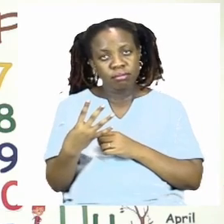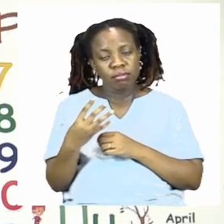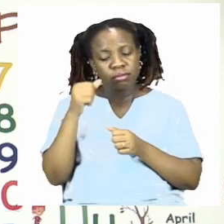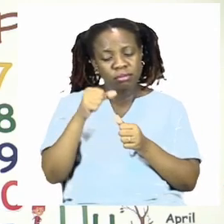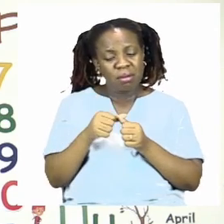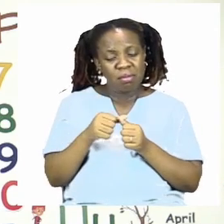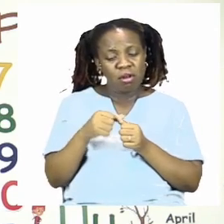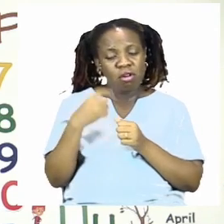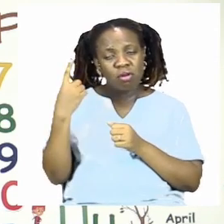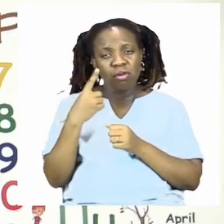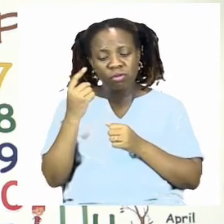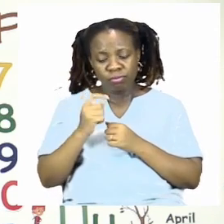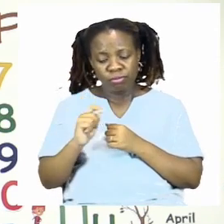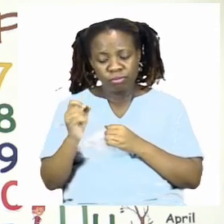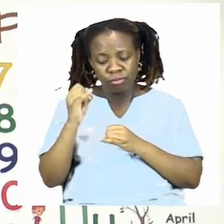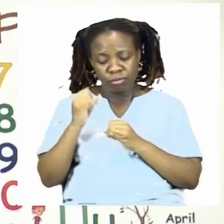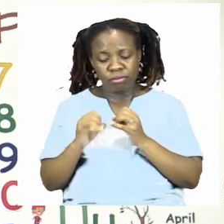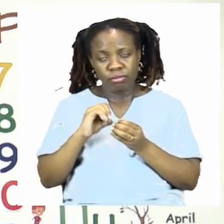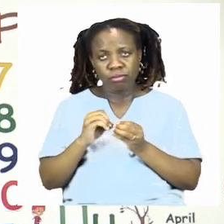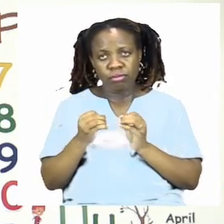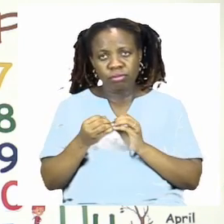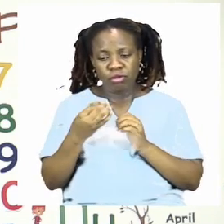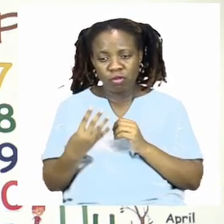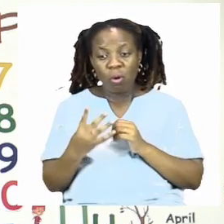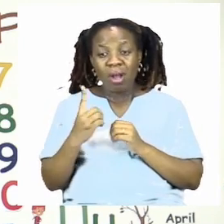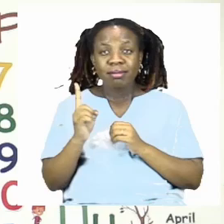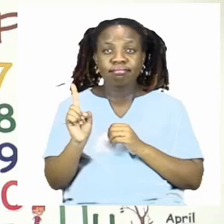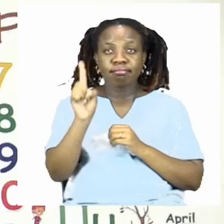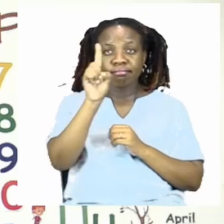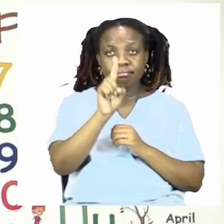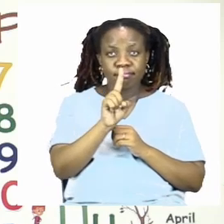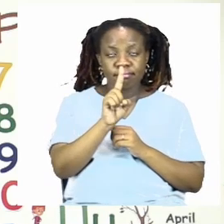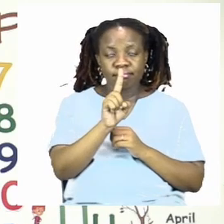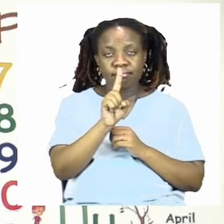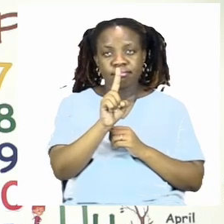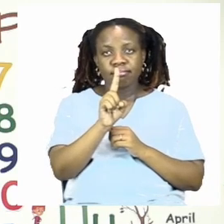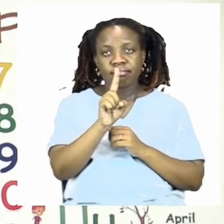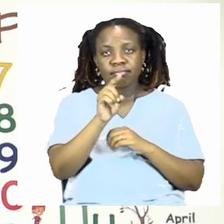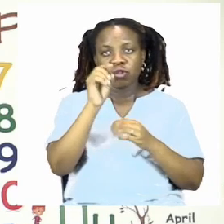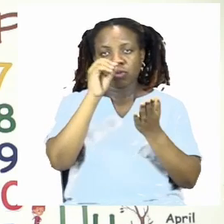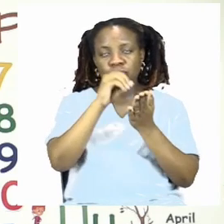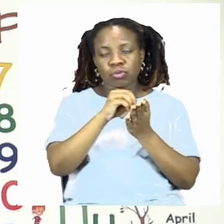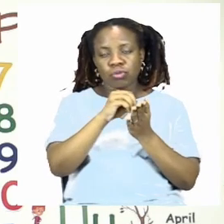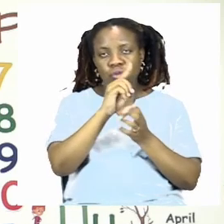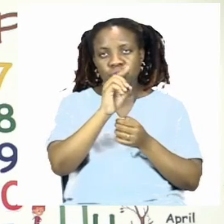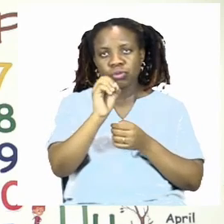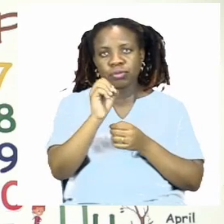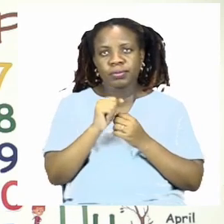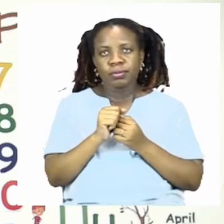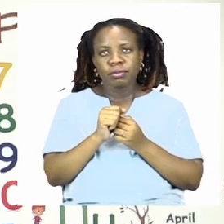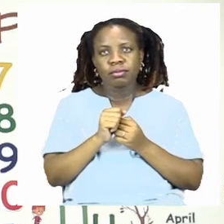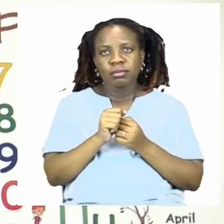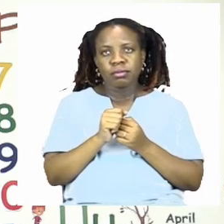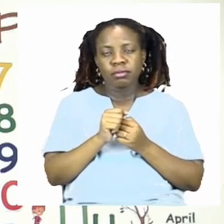remember, once again, you write down your units and you carry over your tens. So now let's add up all the tens.